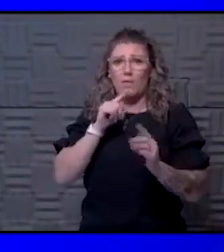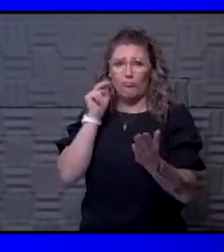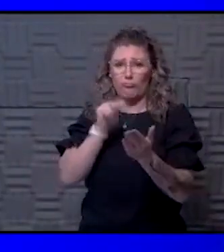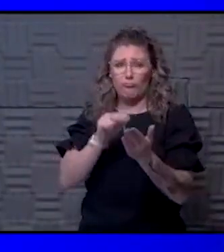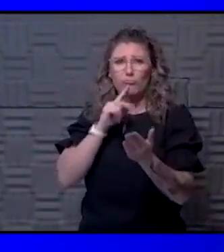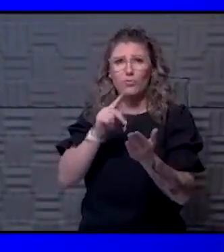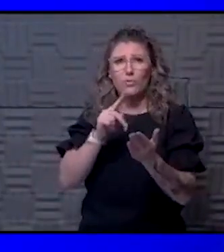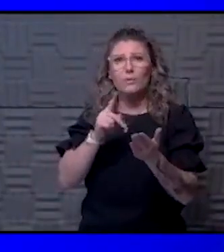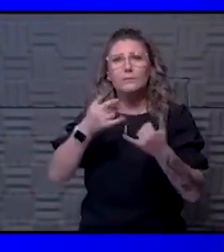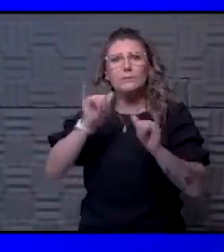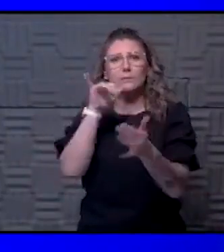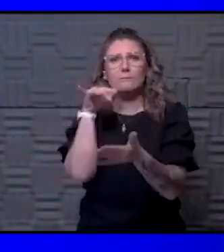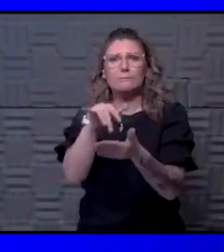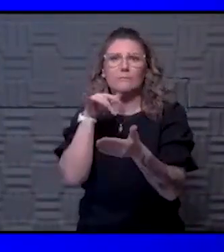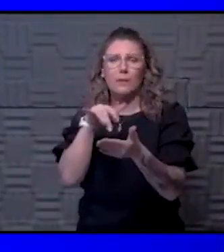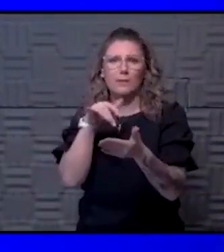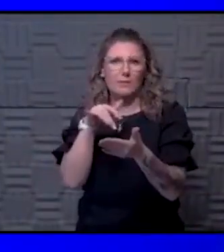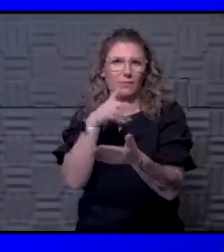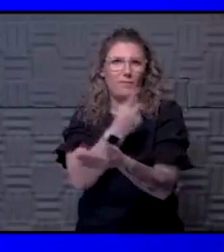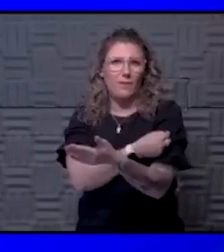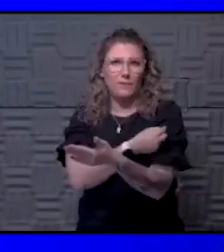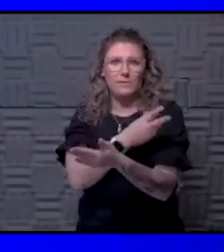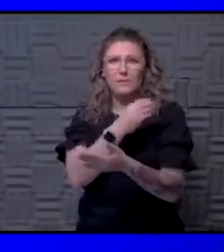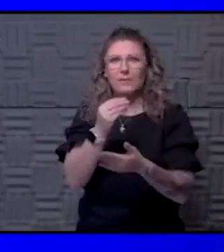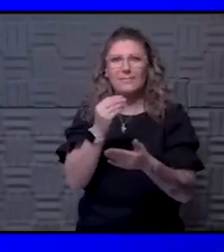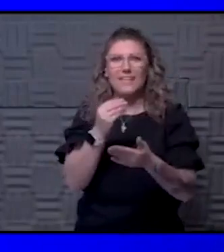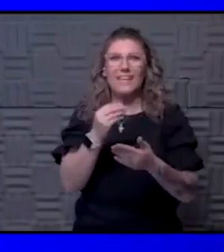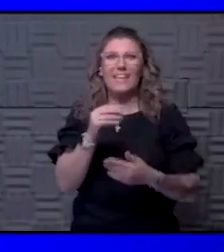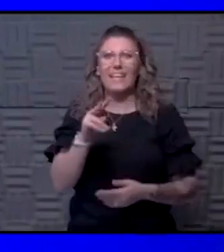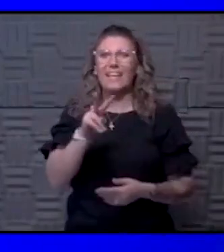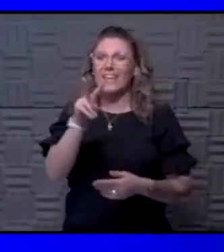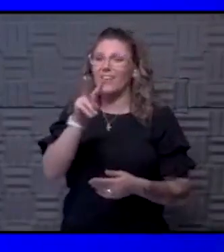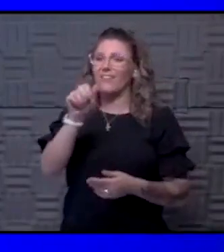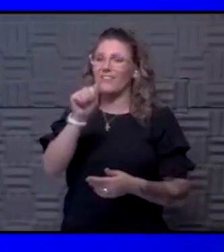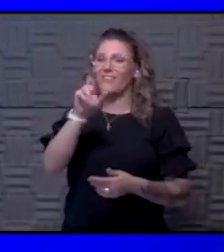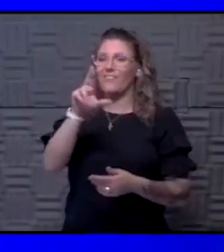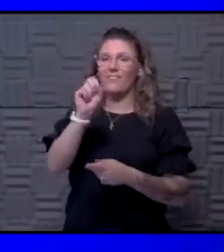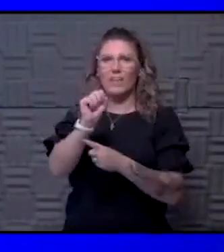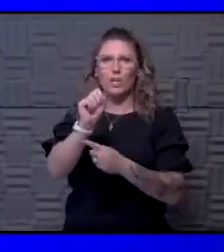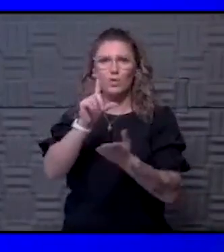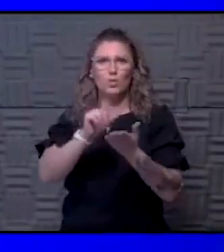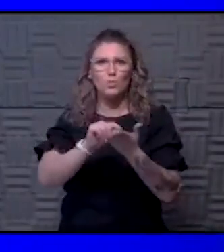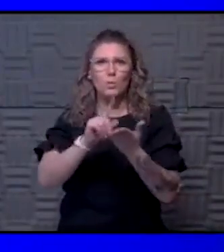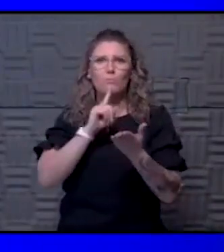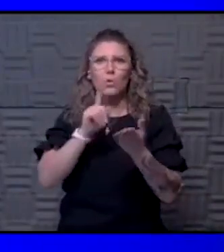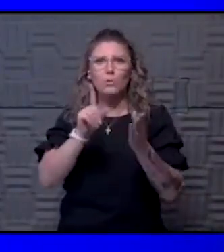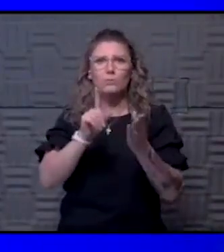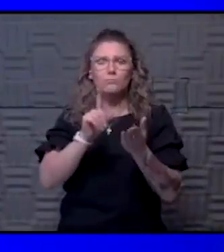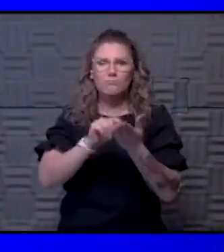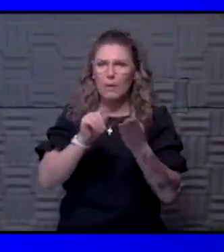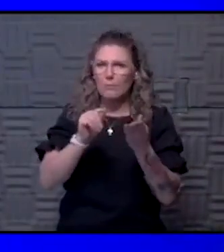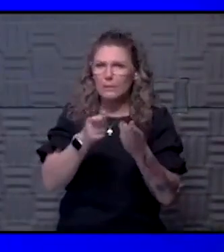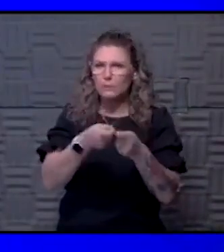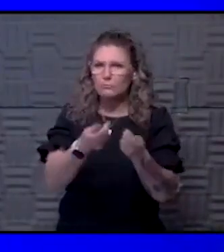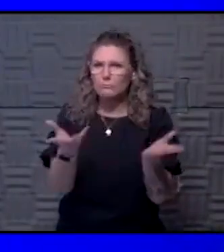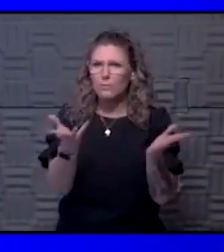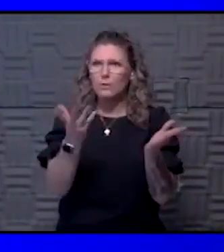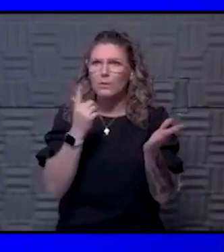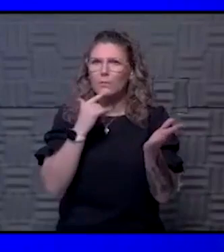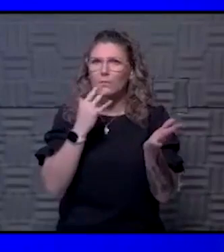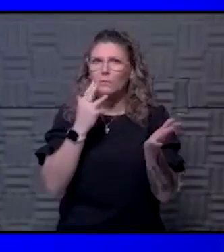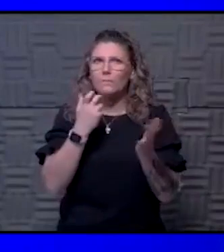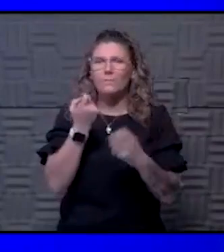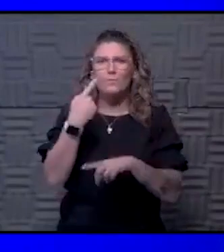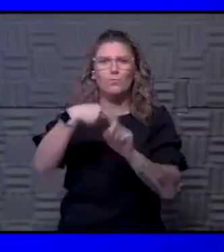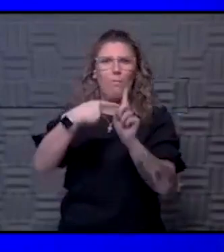stated, they are still studying these vaccines, and the VAERS reports are still coming out. They're published. There was one published a